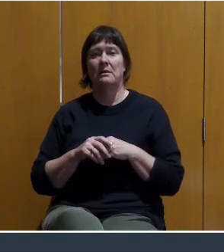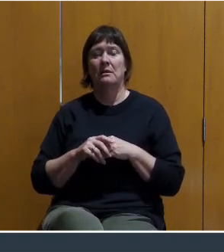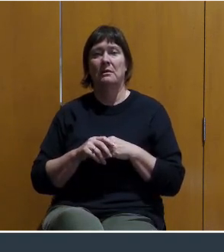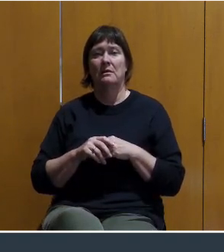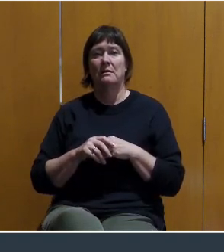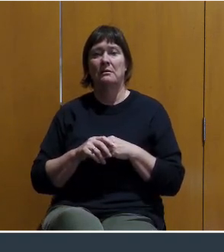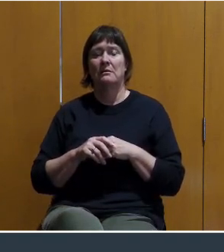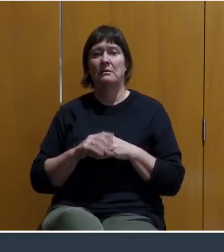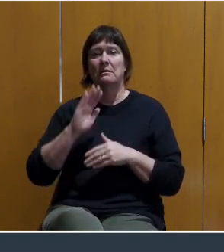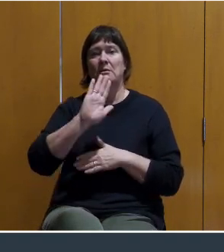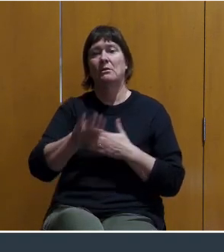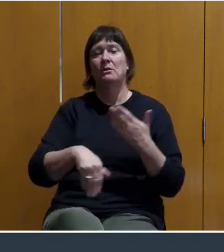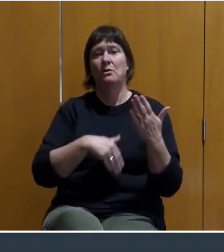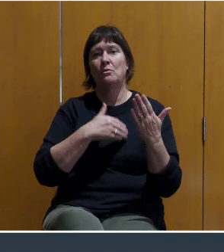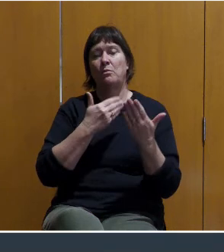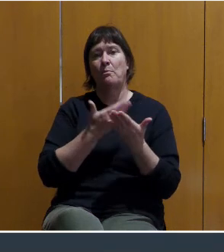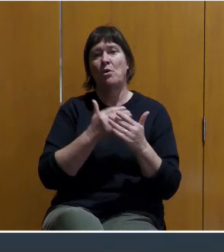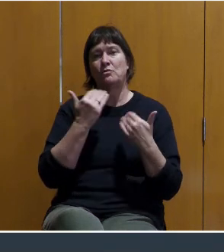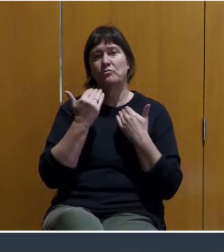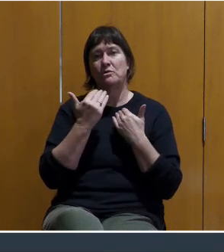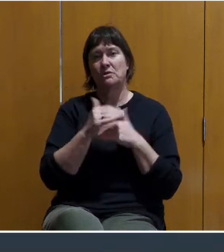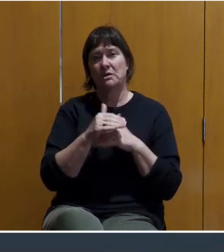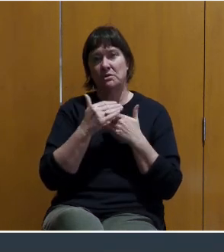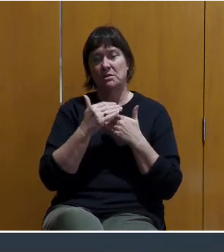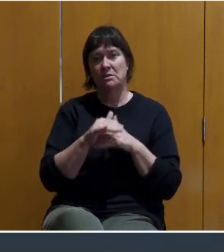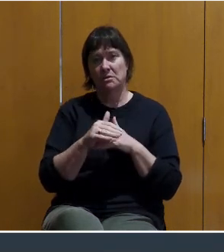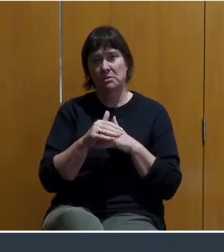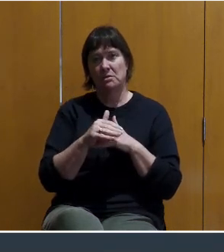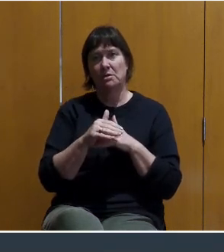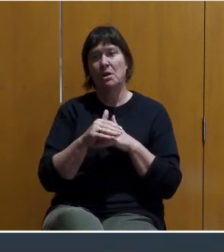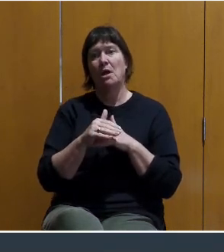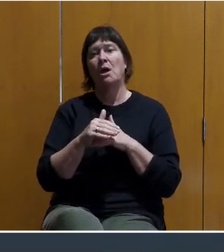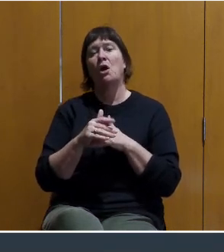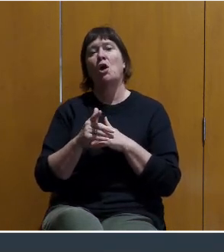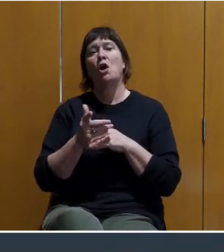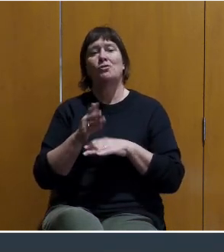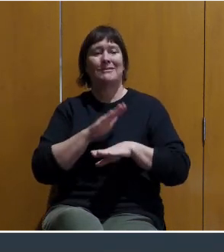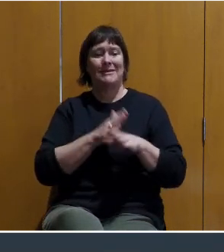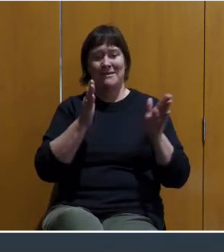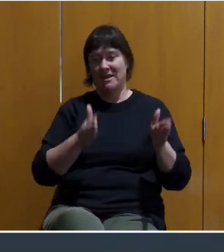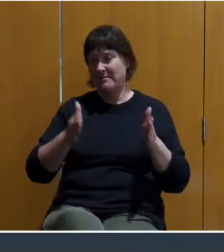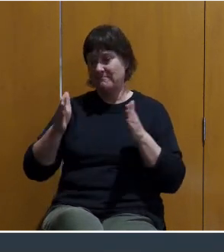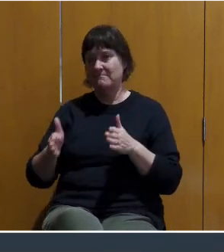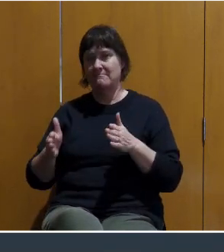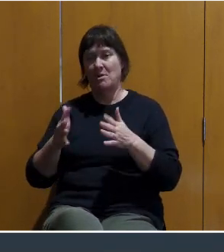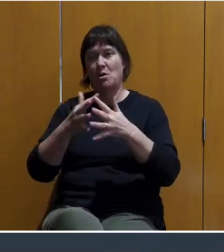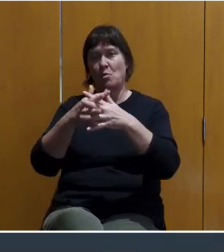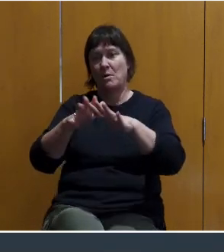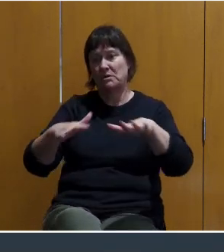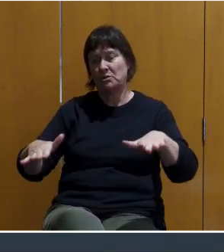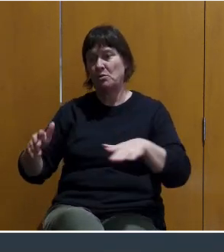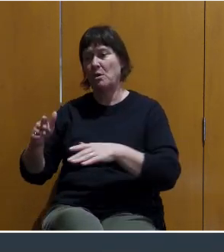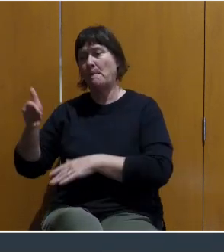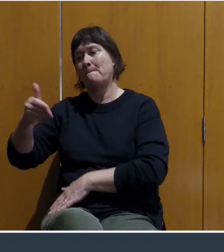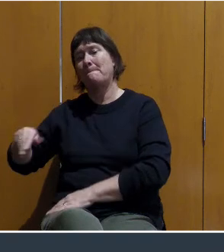proposed restrictions on seasonal restriction on the West Shore and Bayview, between West Shore and Bayview, that